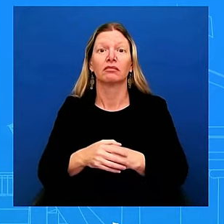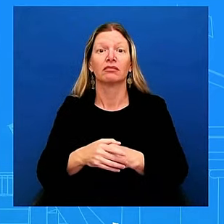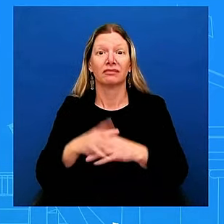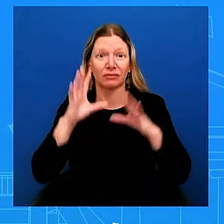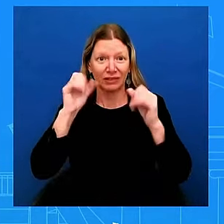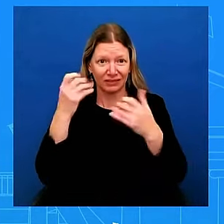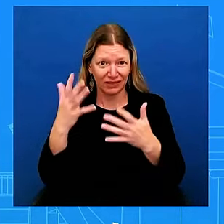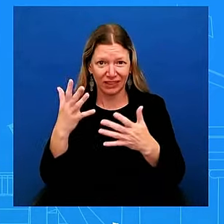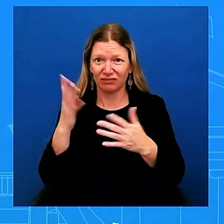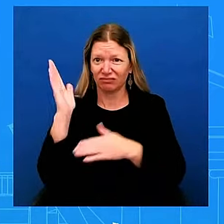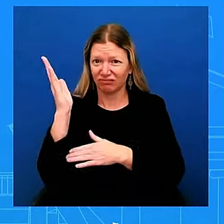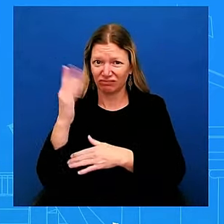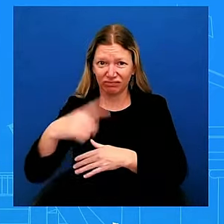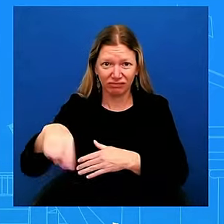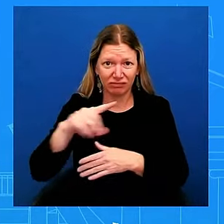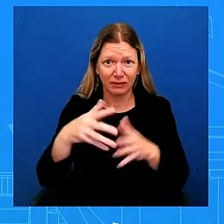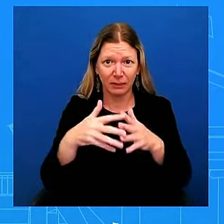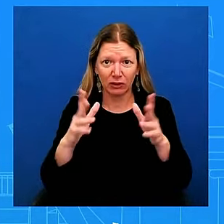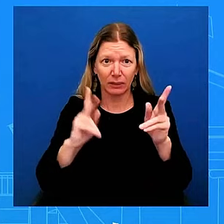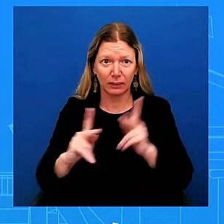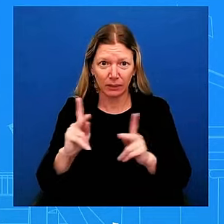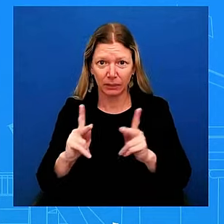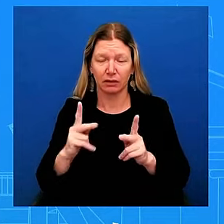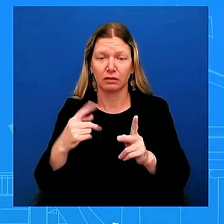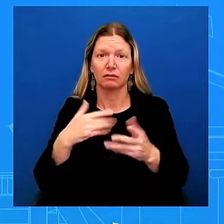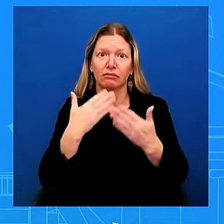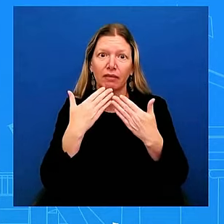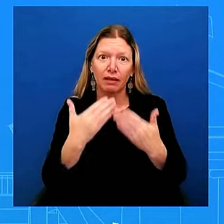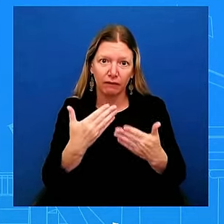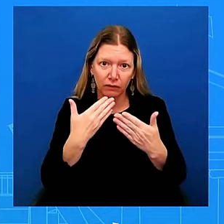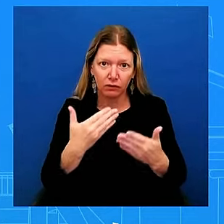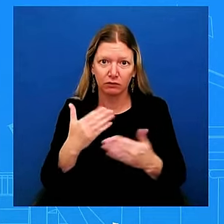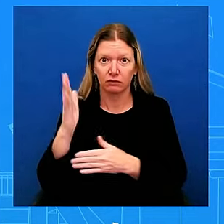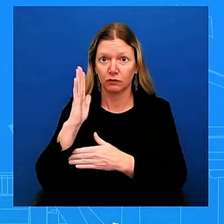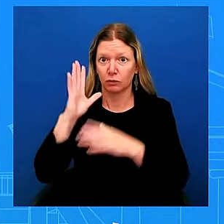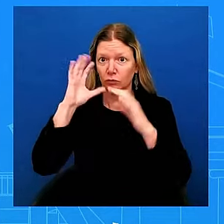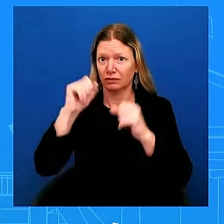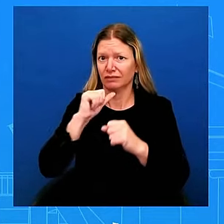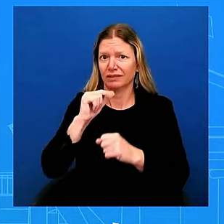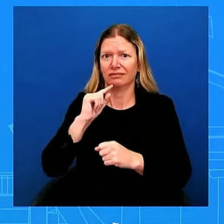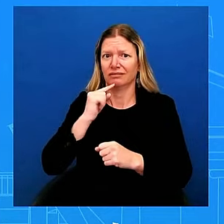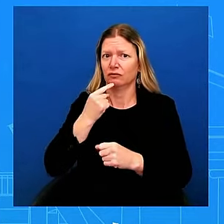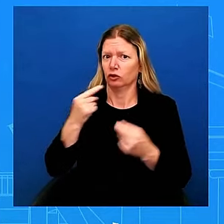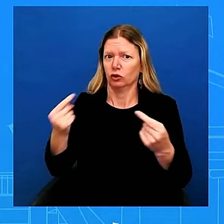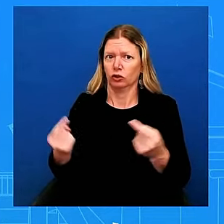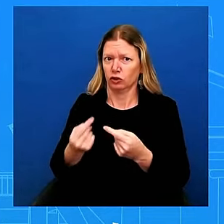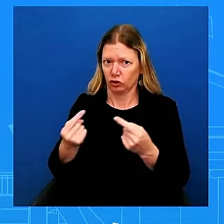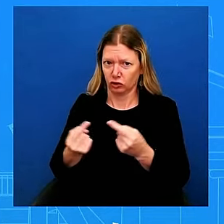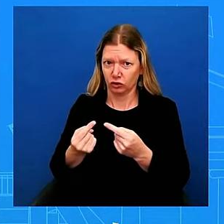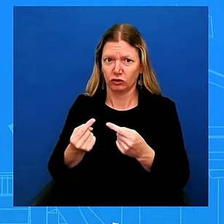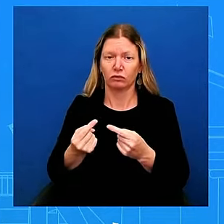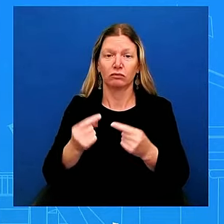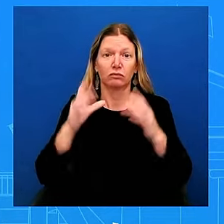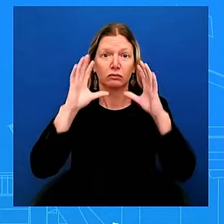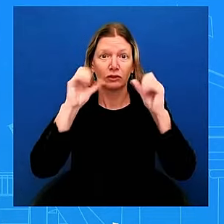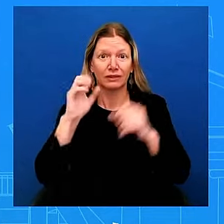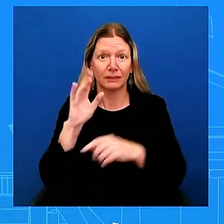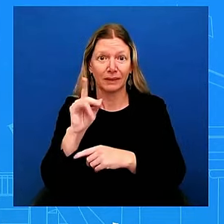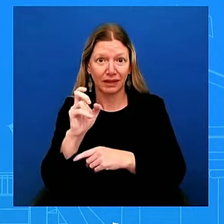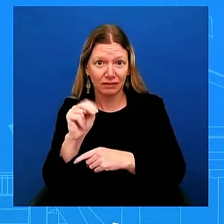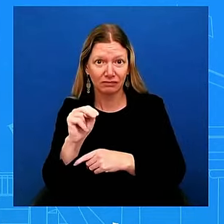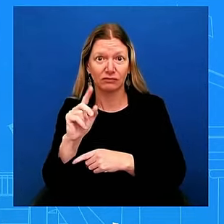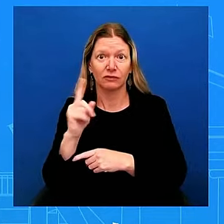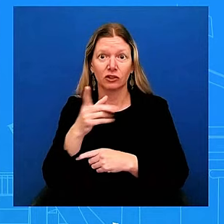and President Biden, the First Lady, and the entire White House are keeping him and his family in our prayers. We also extend